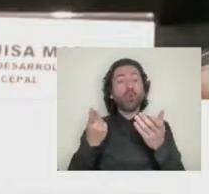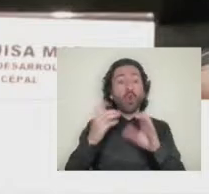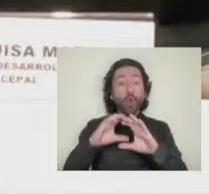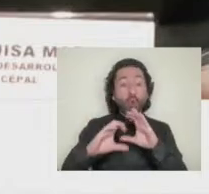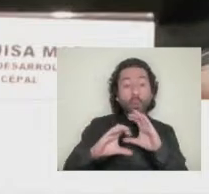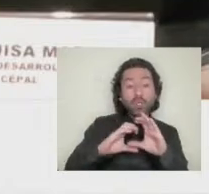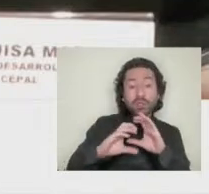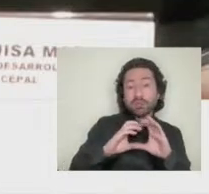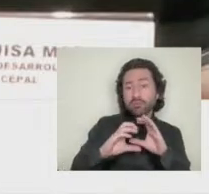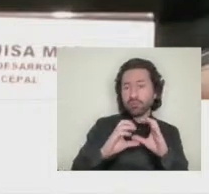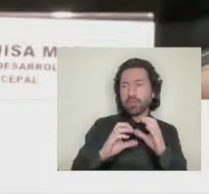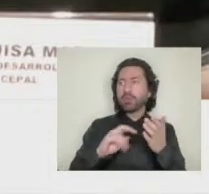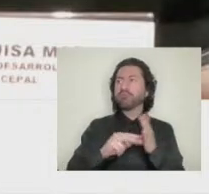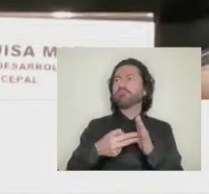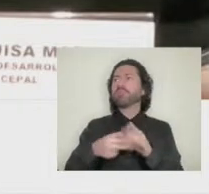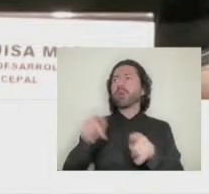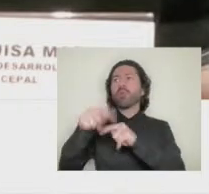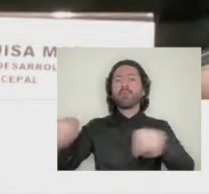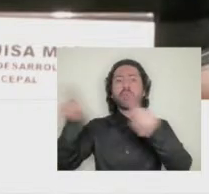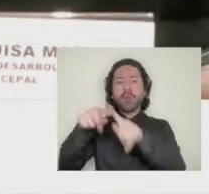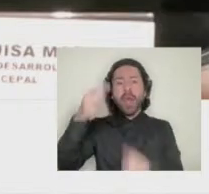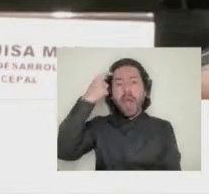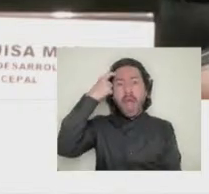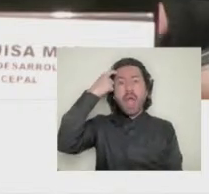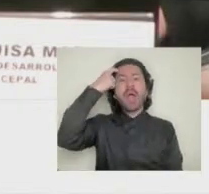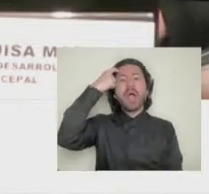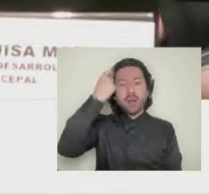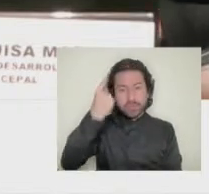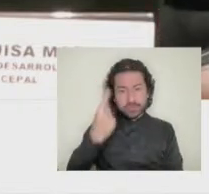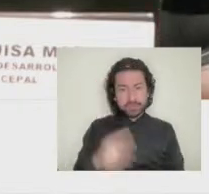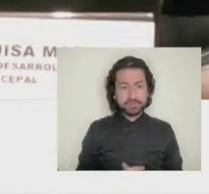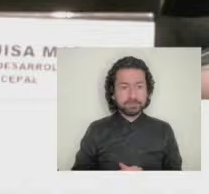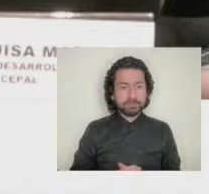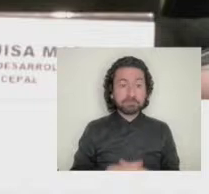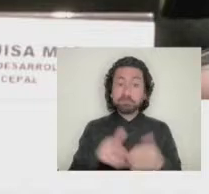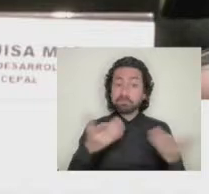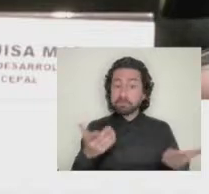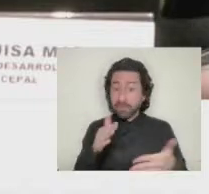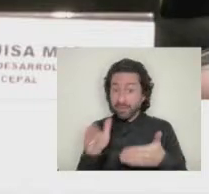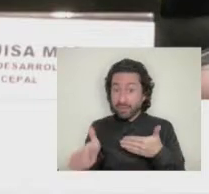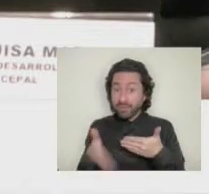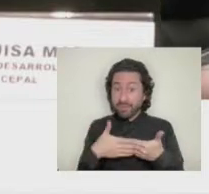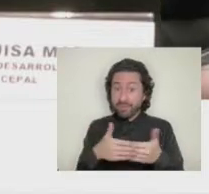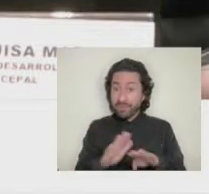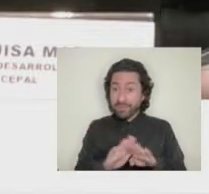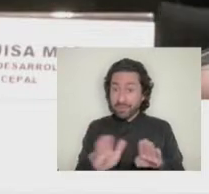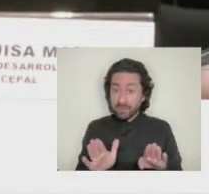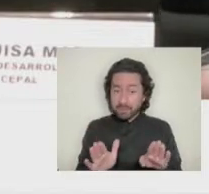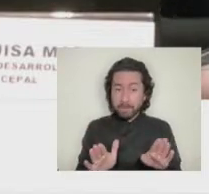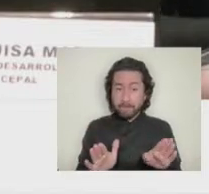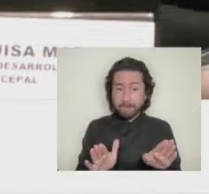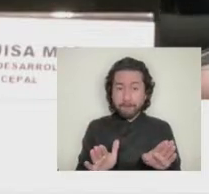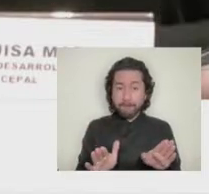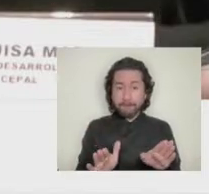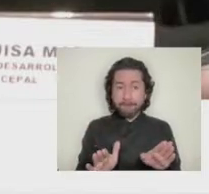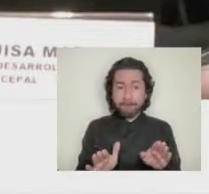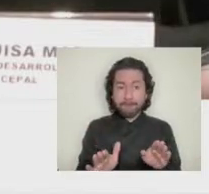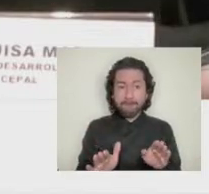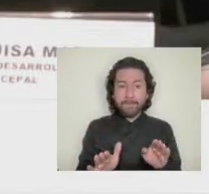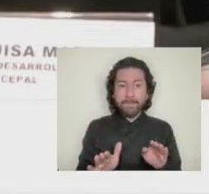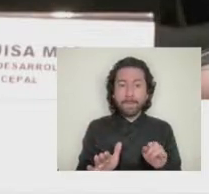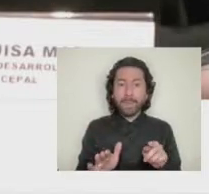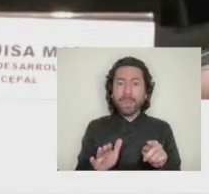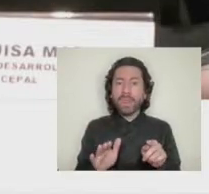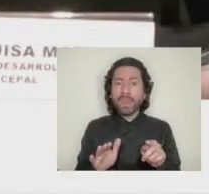communication to advance in the direction of these requirements to acquire the social consensus that is